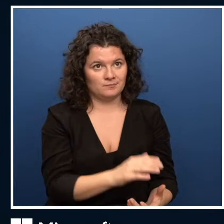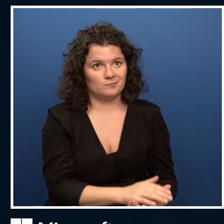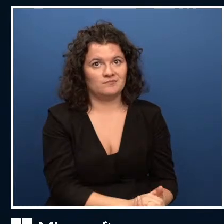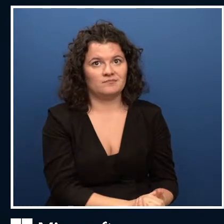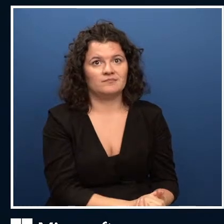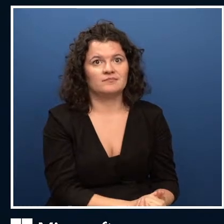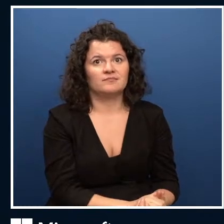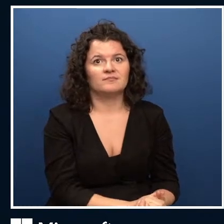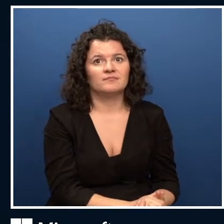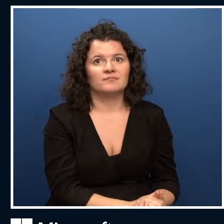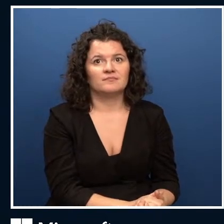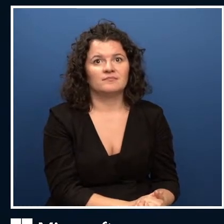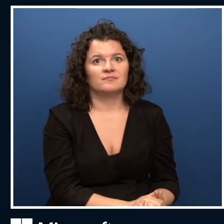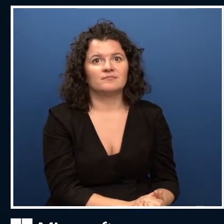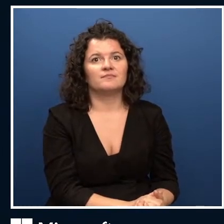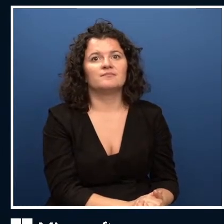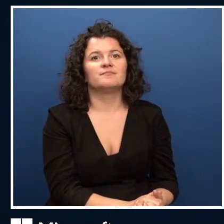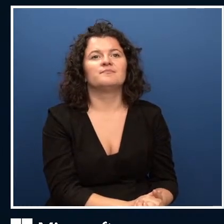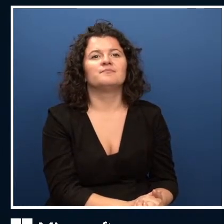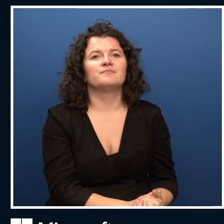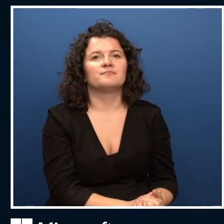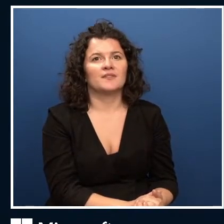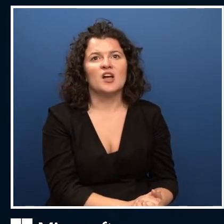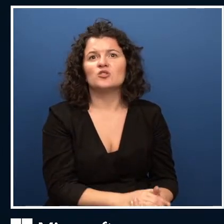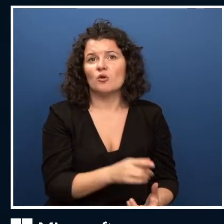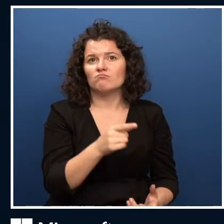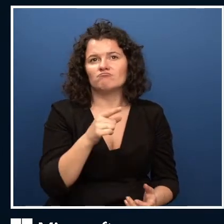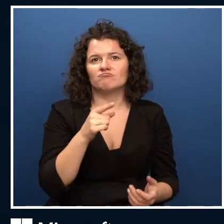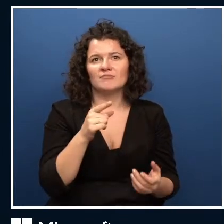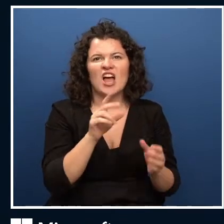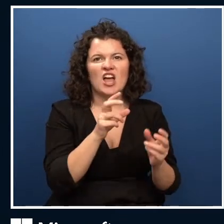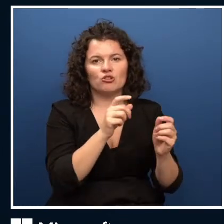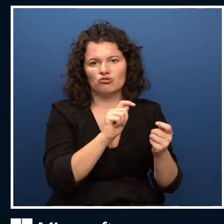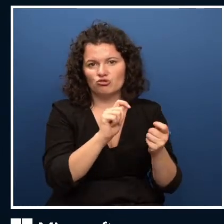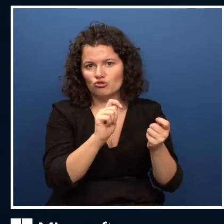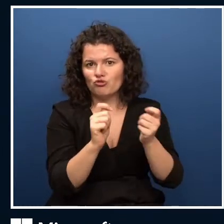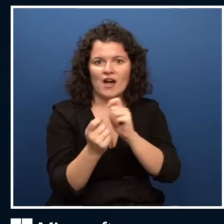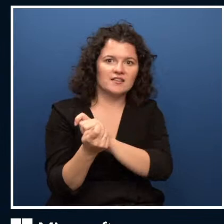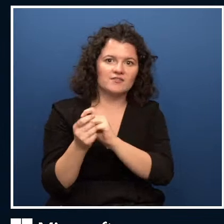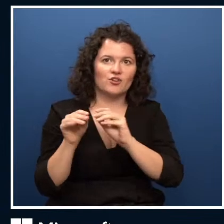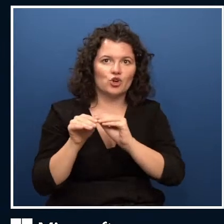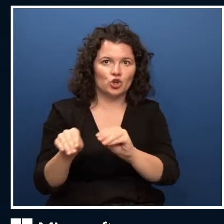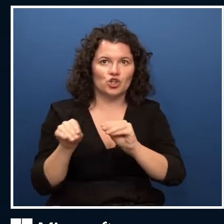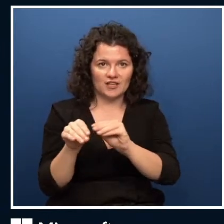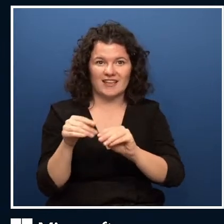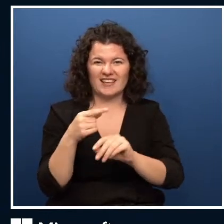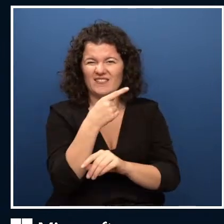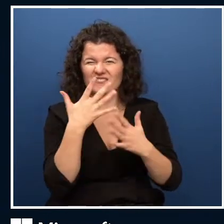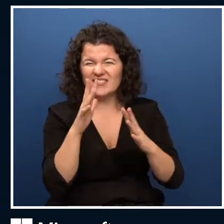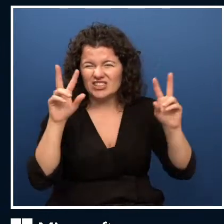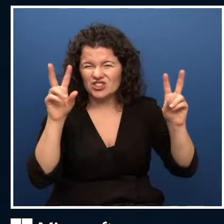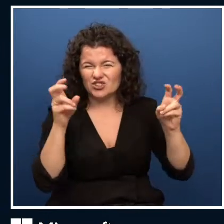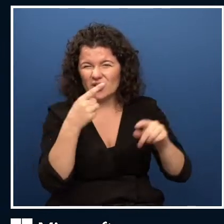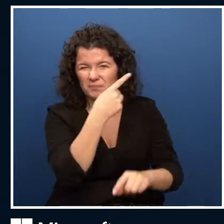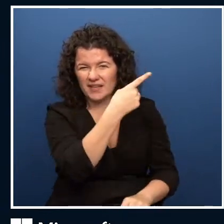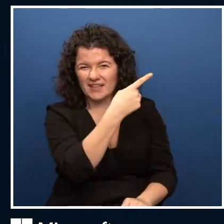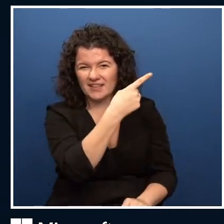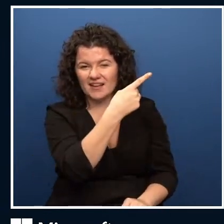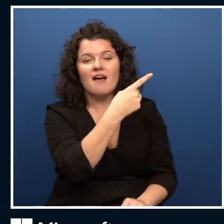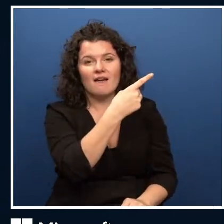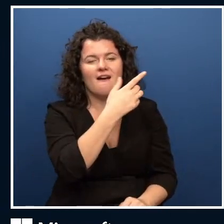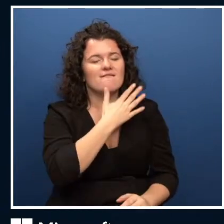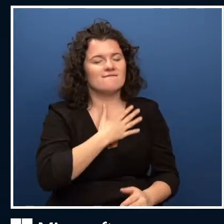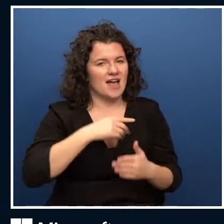want to talk a bit more about it. I think it is one of the most powerful ideas in deep